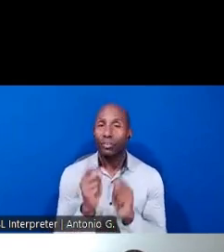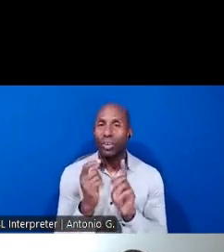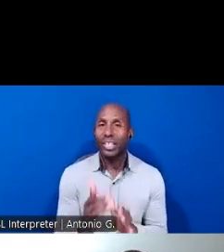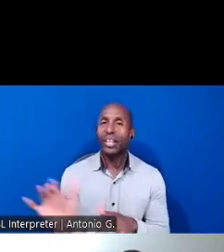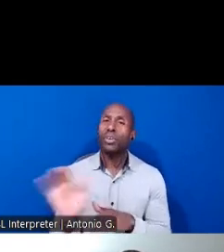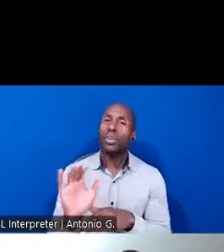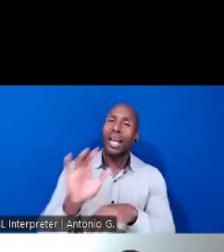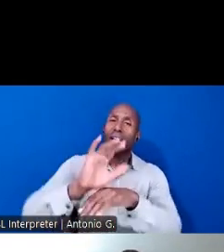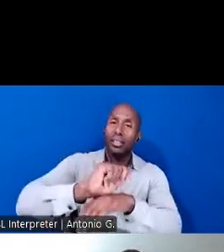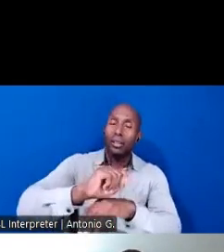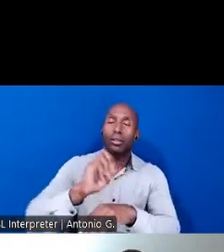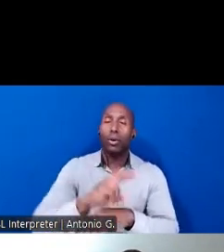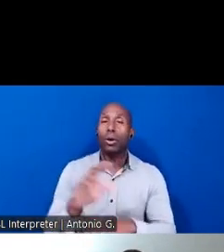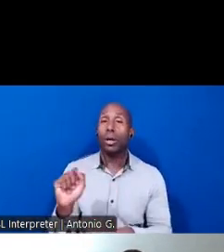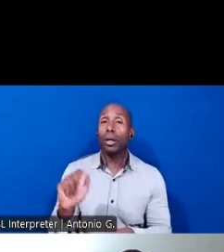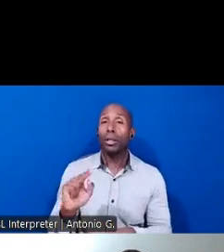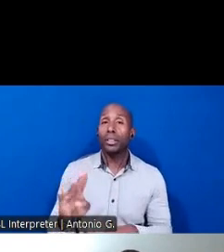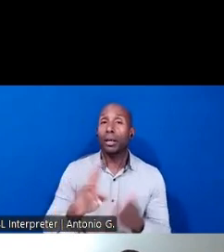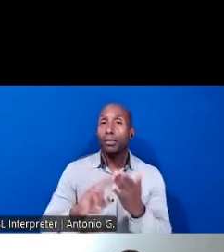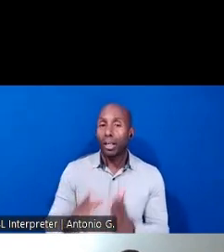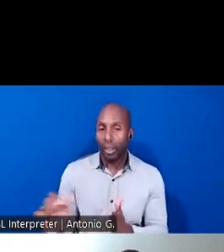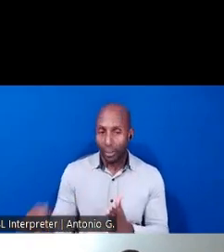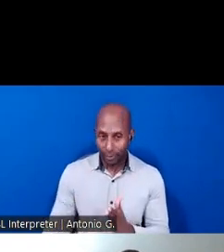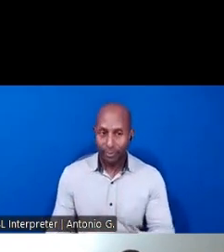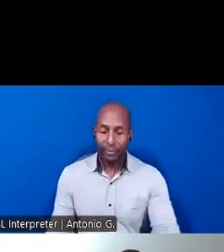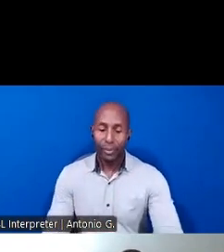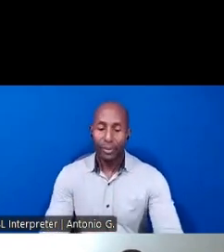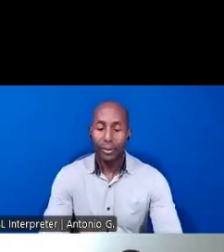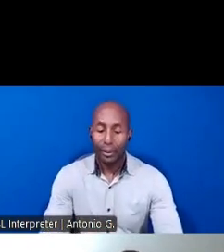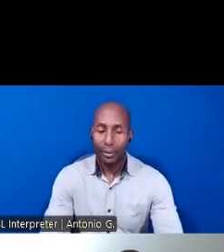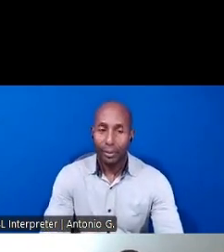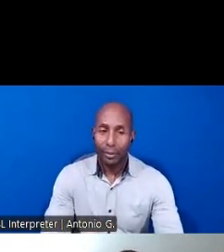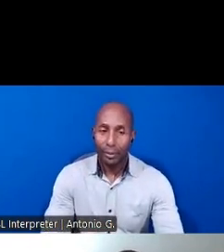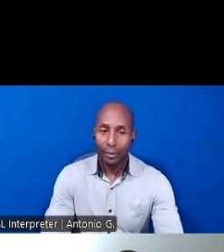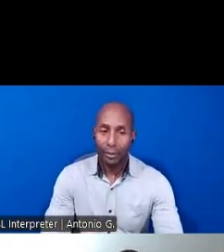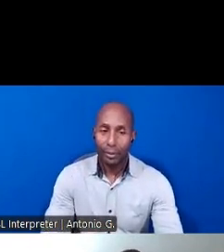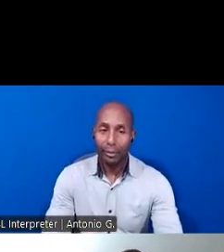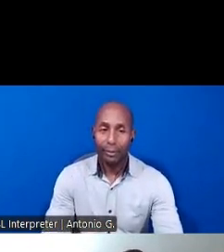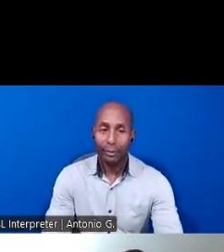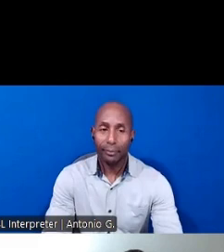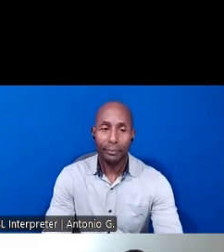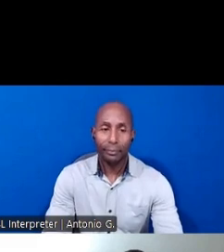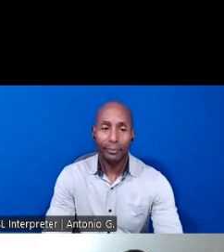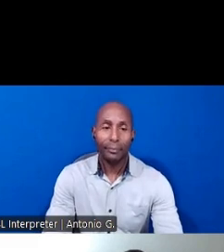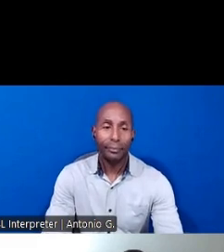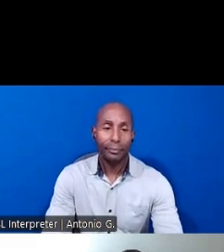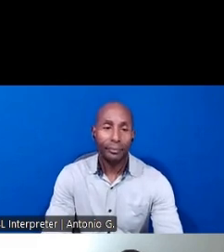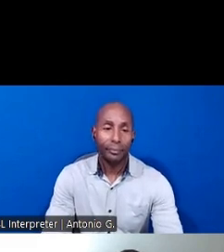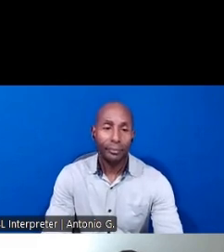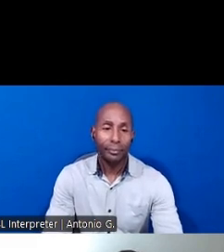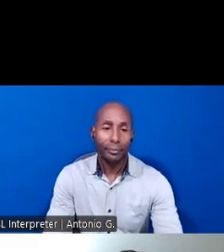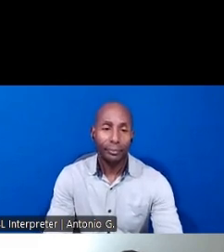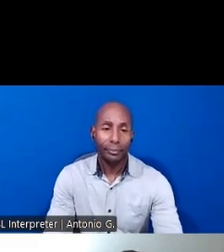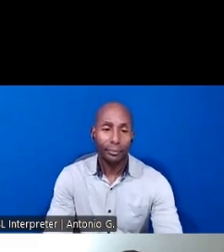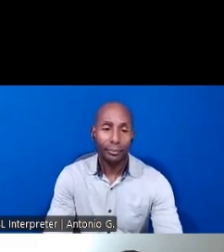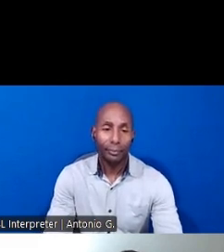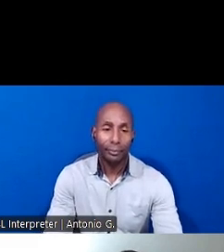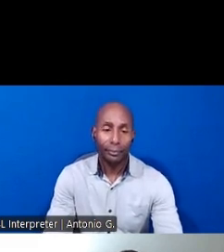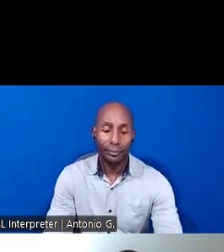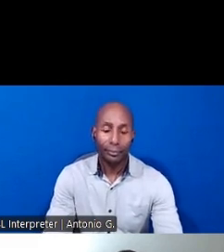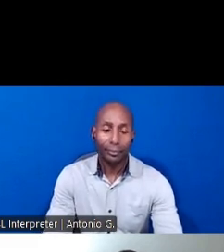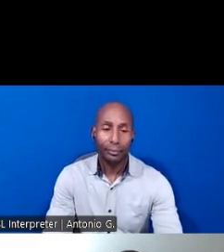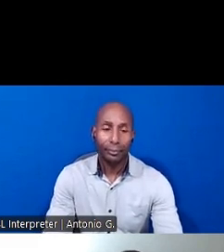or a subcontractor. We know how many hours they worked. And so we can take that